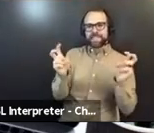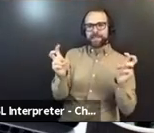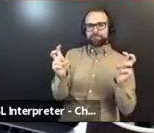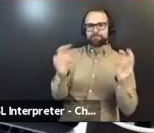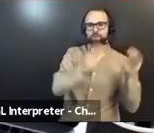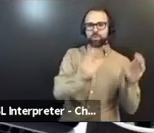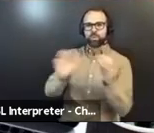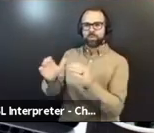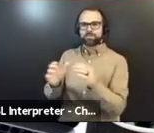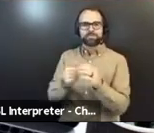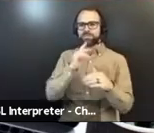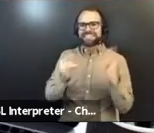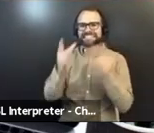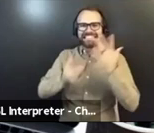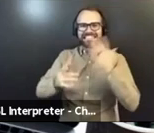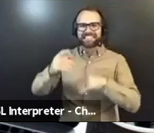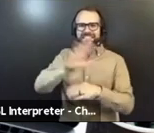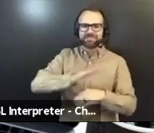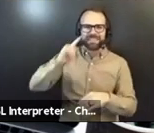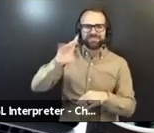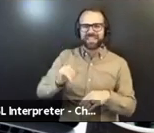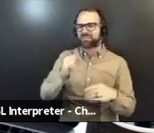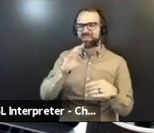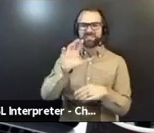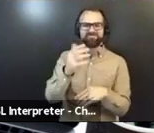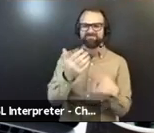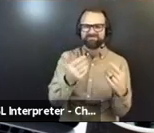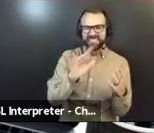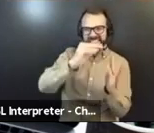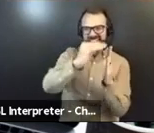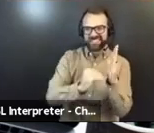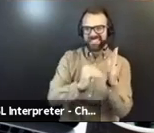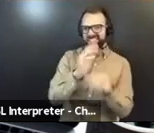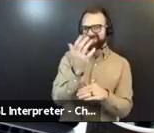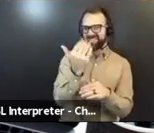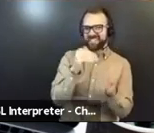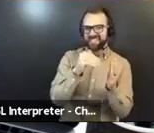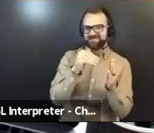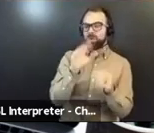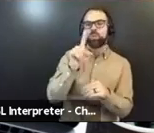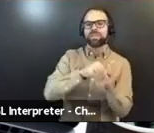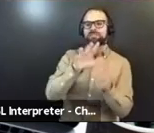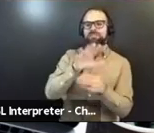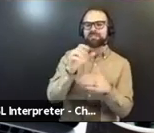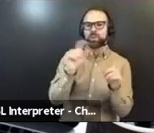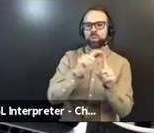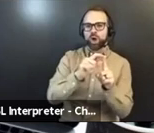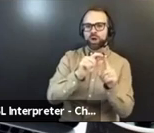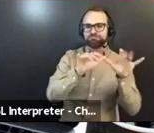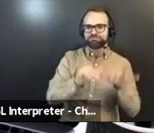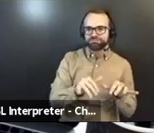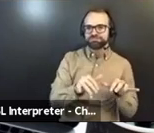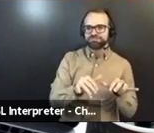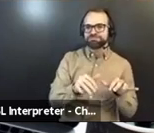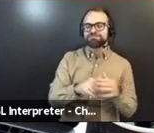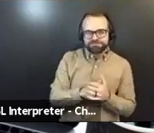only have so much space when you're running a shred claim. It's like 1,500 words for one section. And if you've got a lot of projects, it's how do you fit them all in there? So